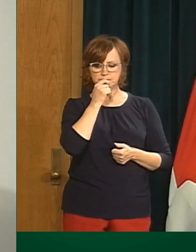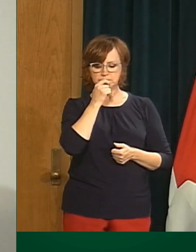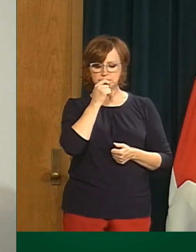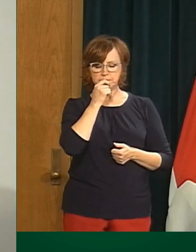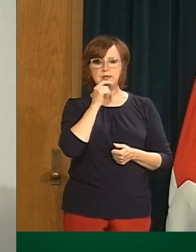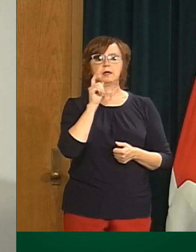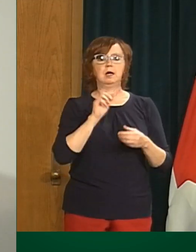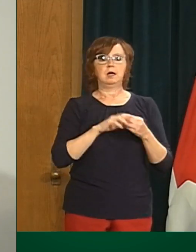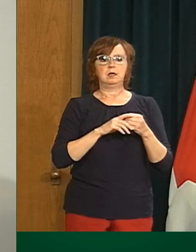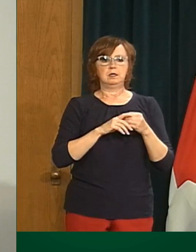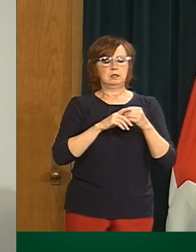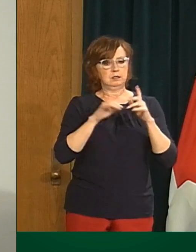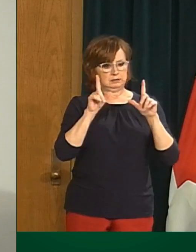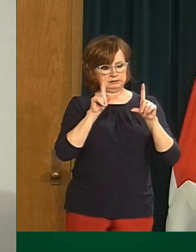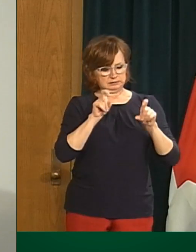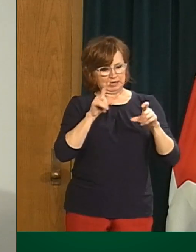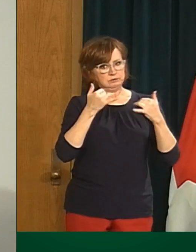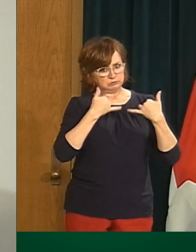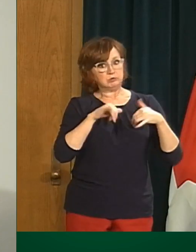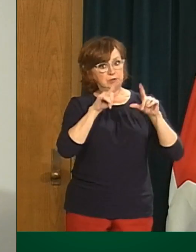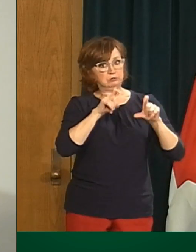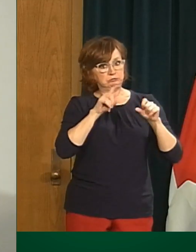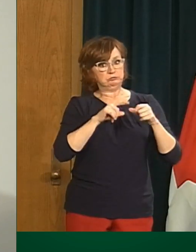Our tests are continuing to go up at